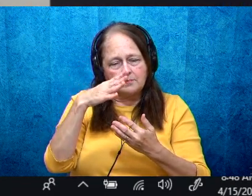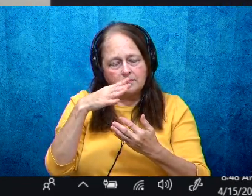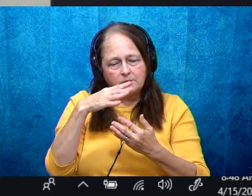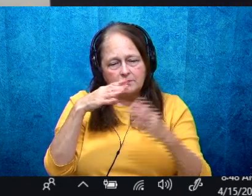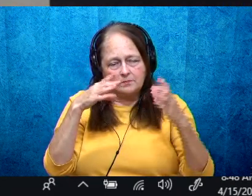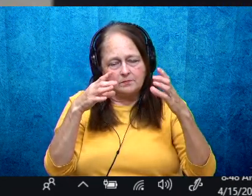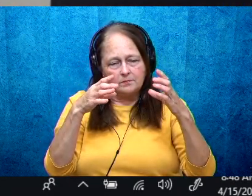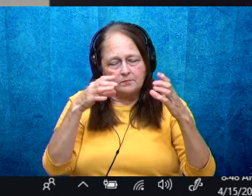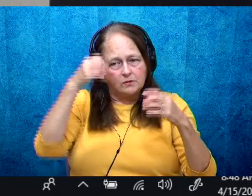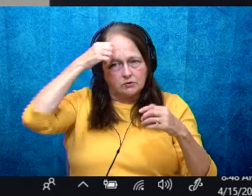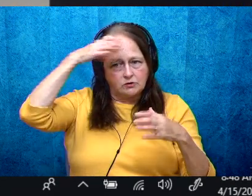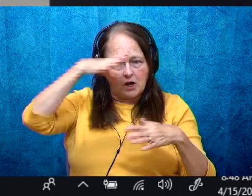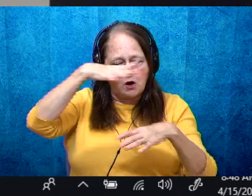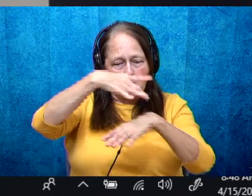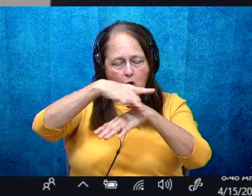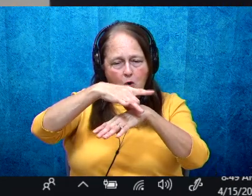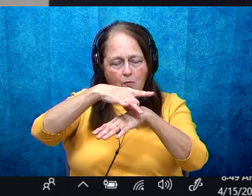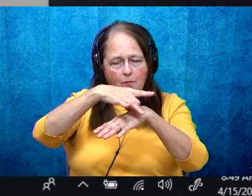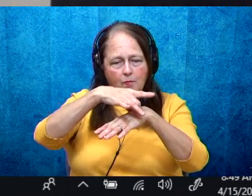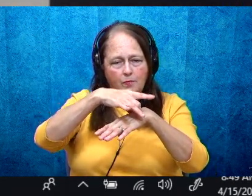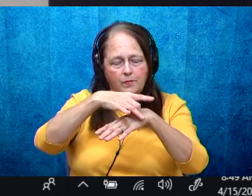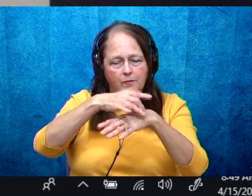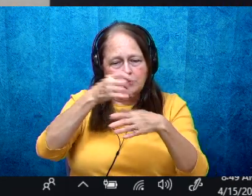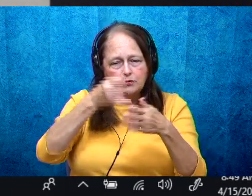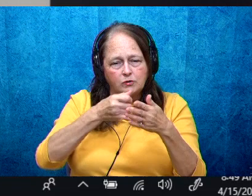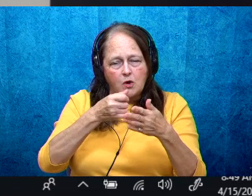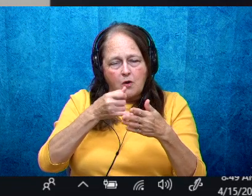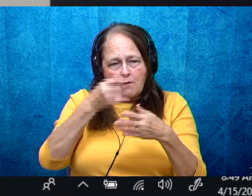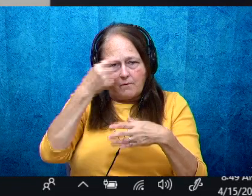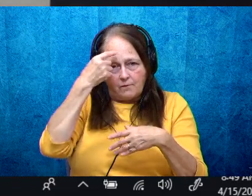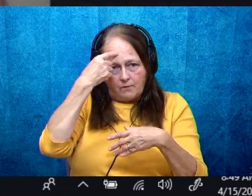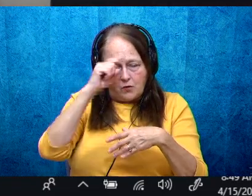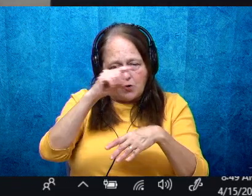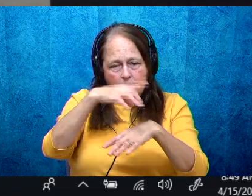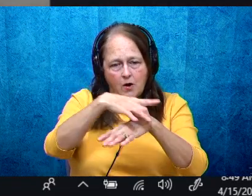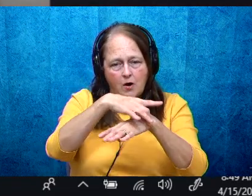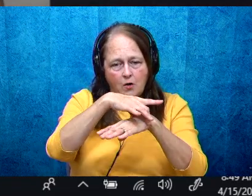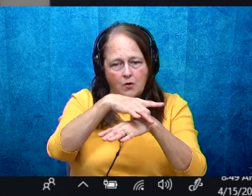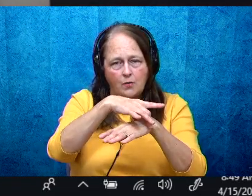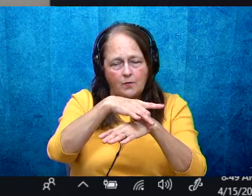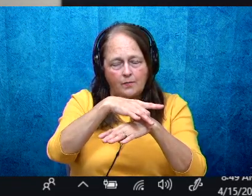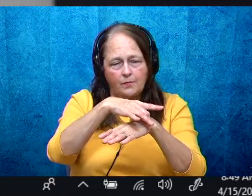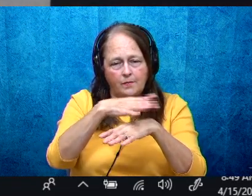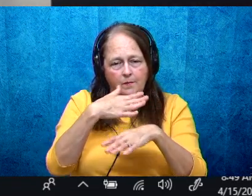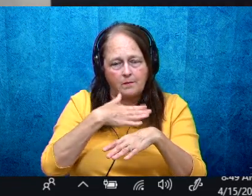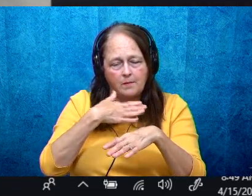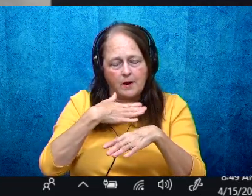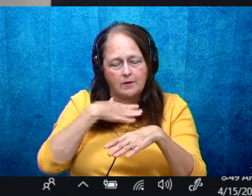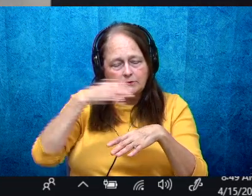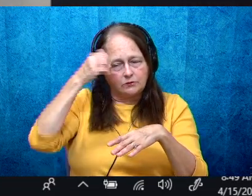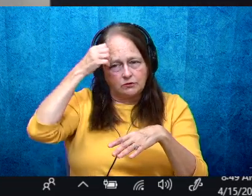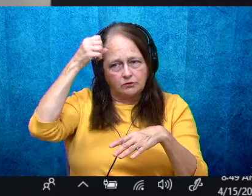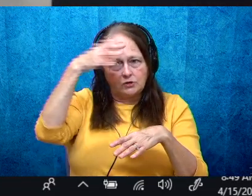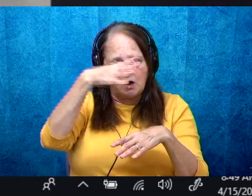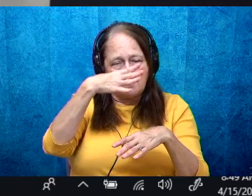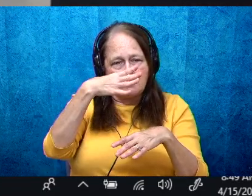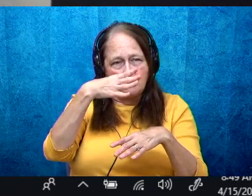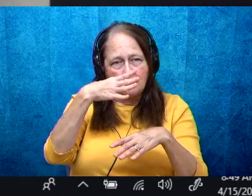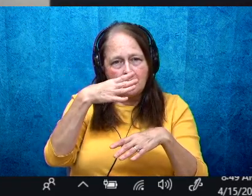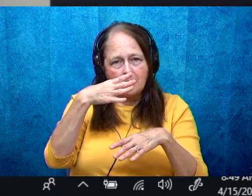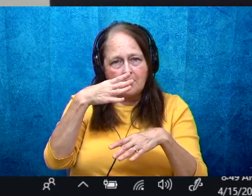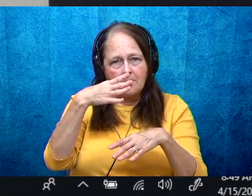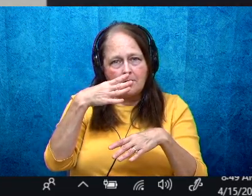All right, here's our sun-earth model. So I'm going to draw 4 earths around my sun,